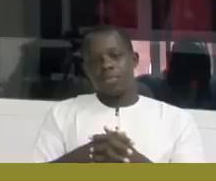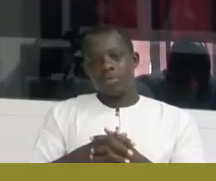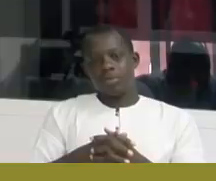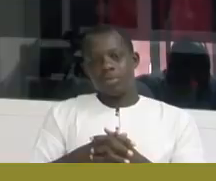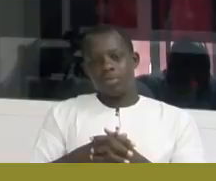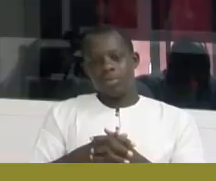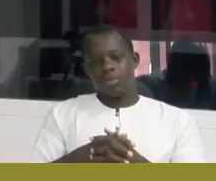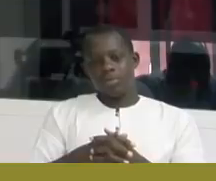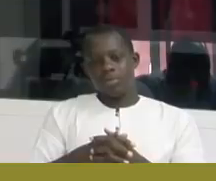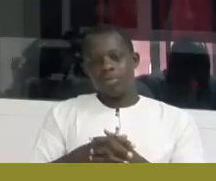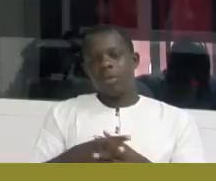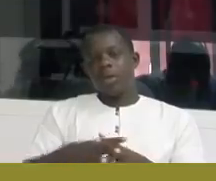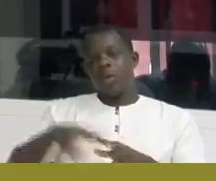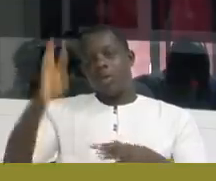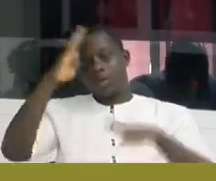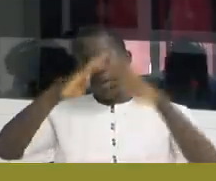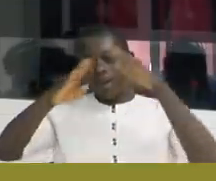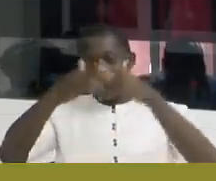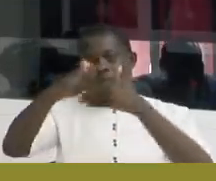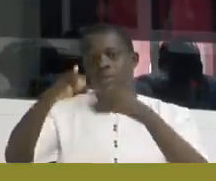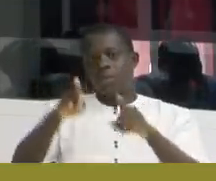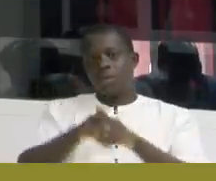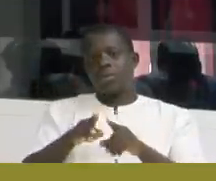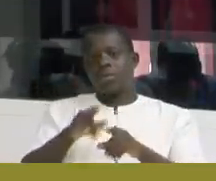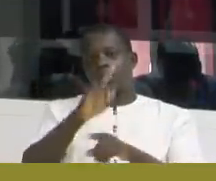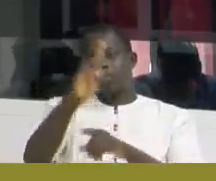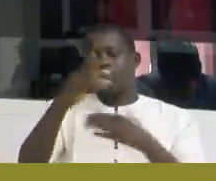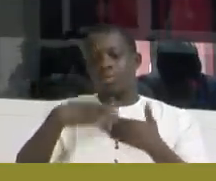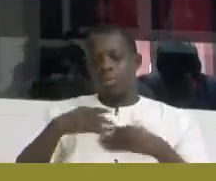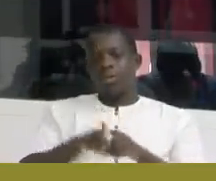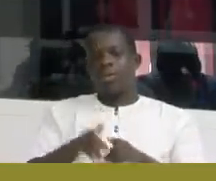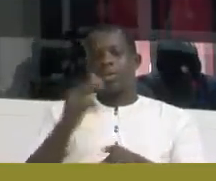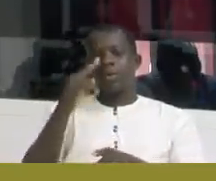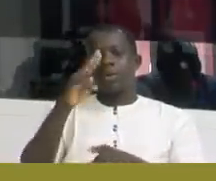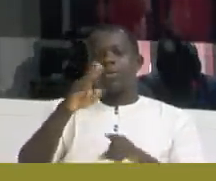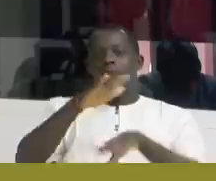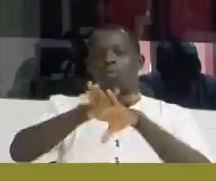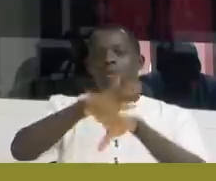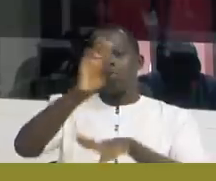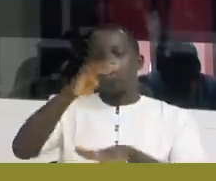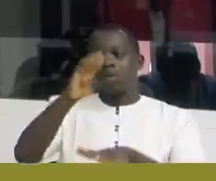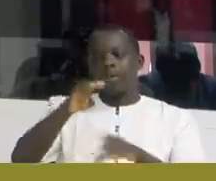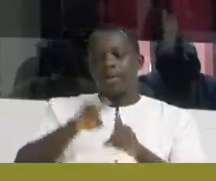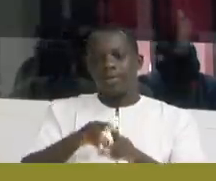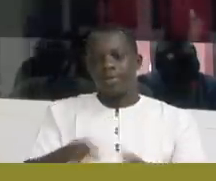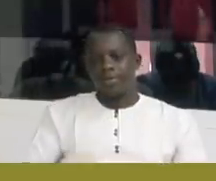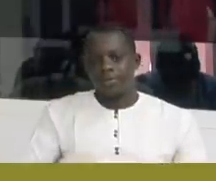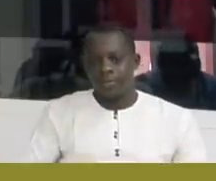Thank you very much. Thank you very much, everybody. See you 10 o'clock on Monday.